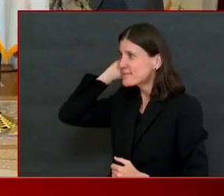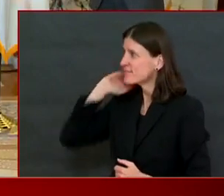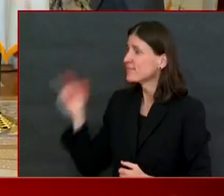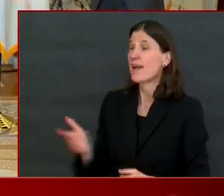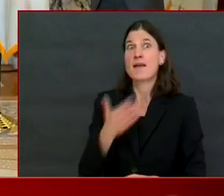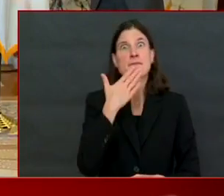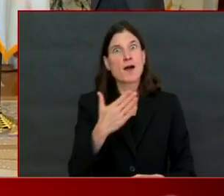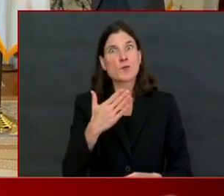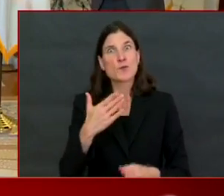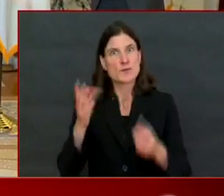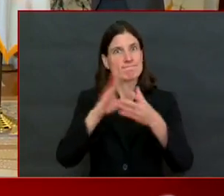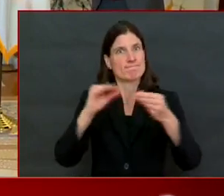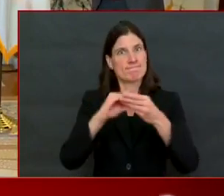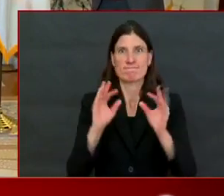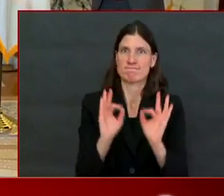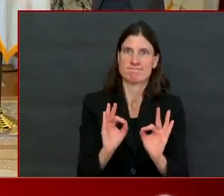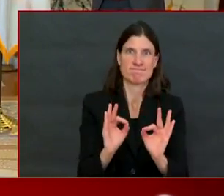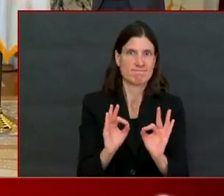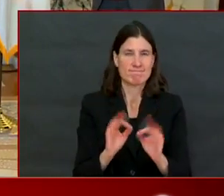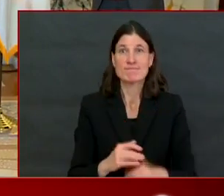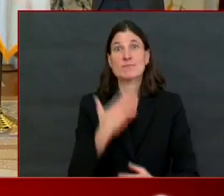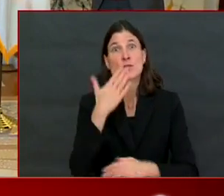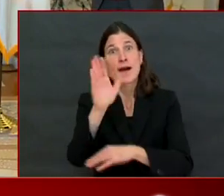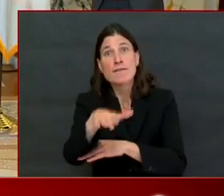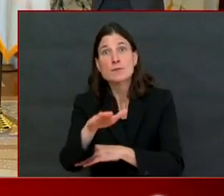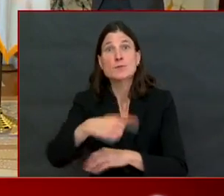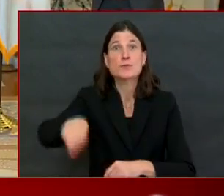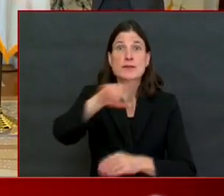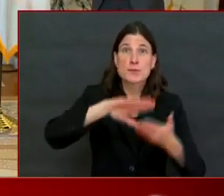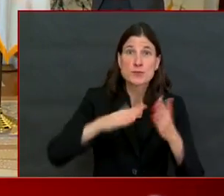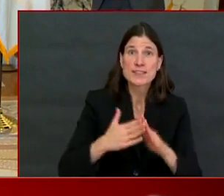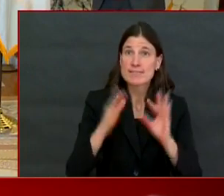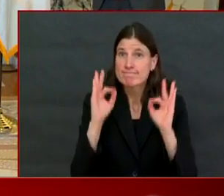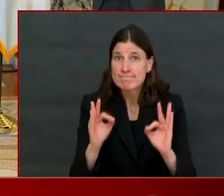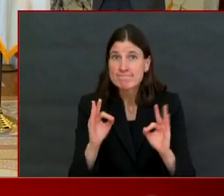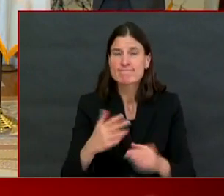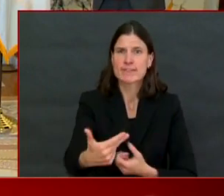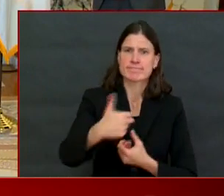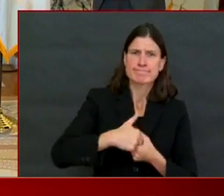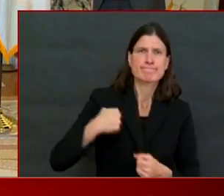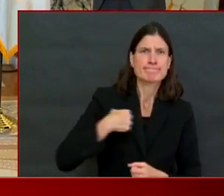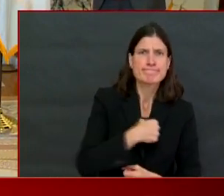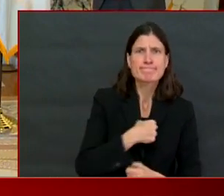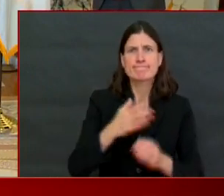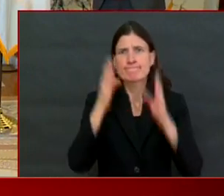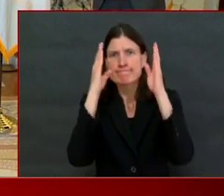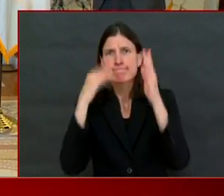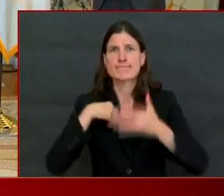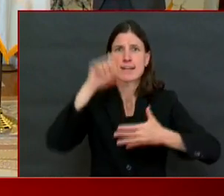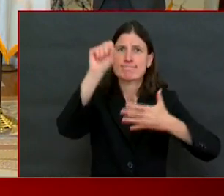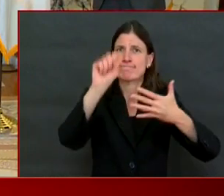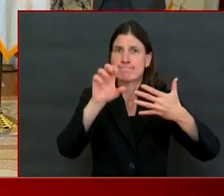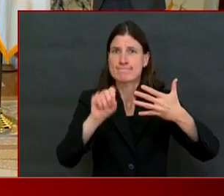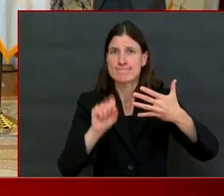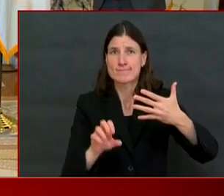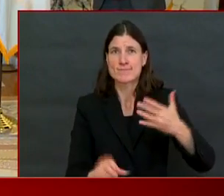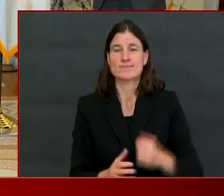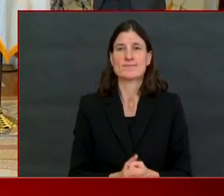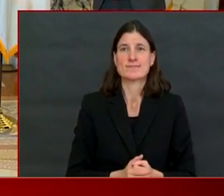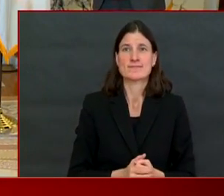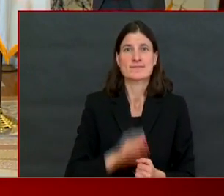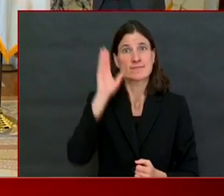Good afternoon, everyone. Thank you for joining us today. I also want to wish an early Happy Mother's Day to all the moms